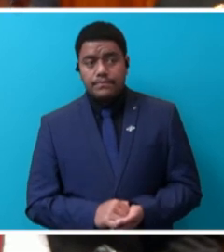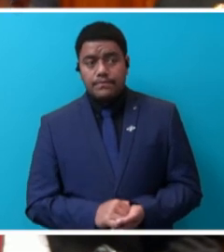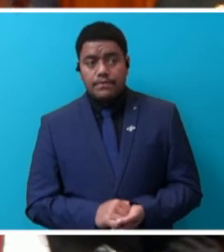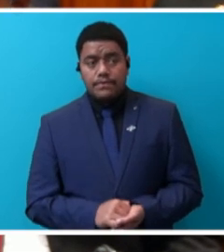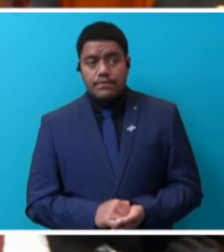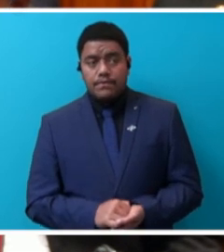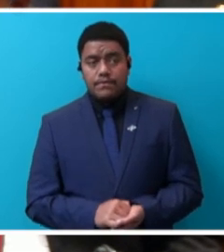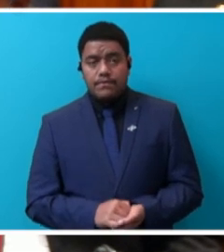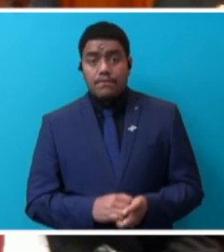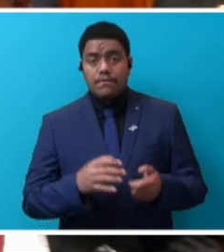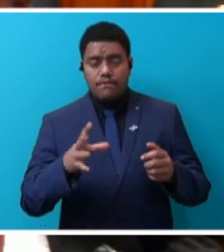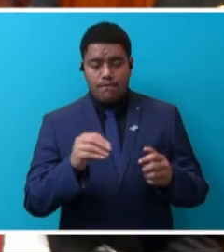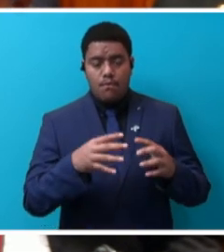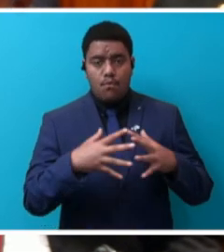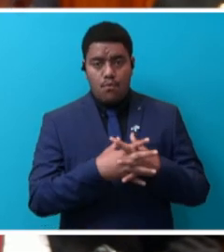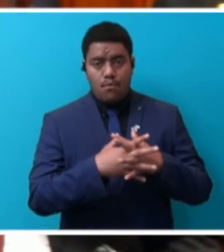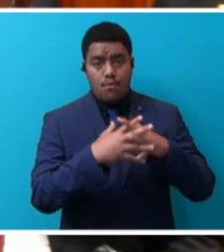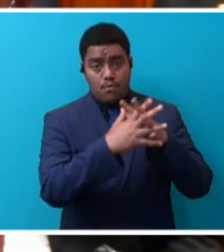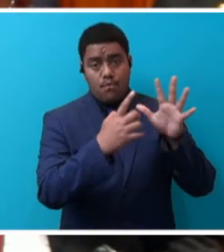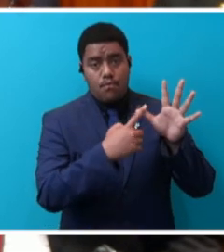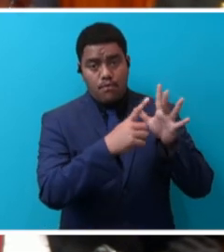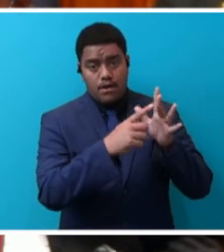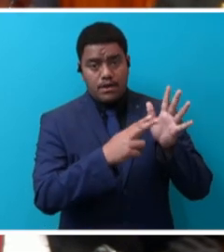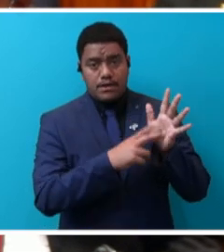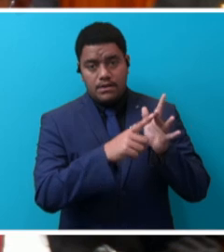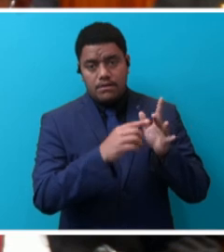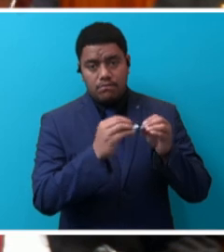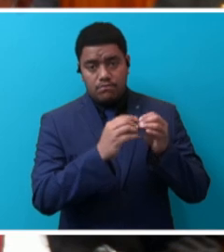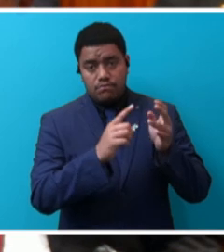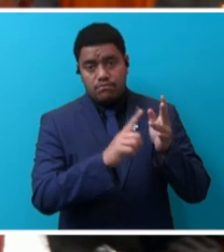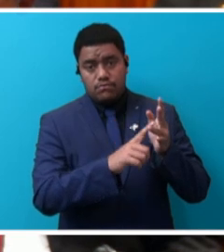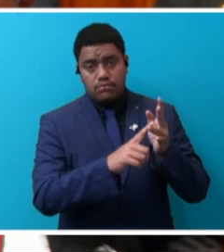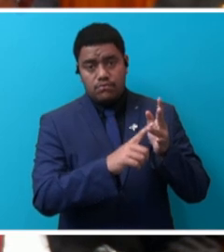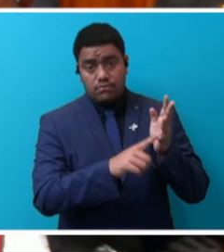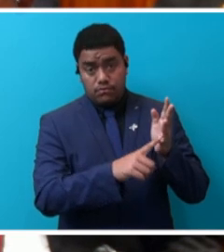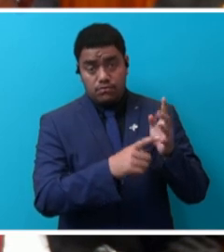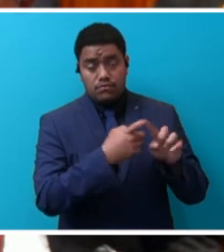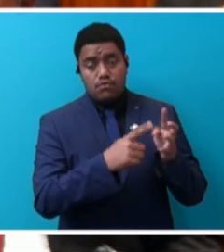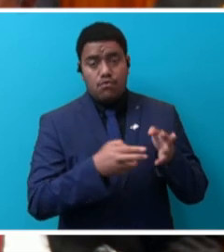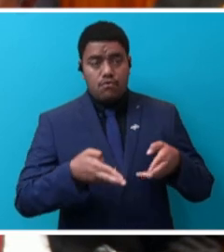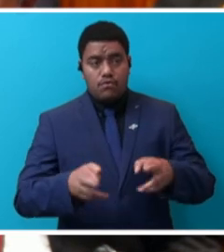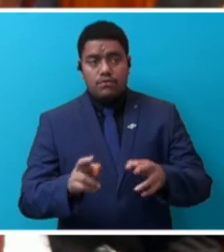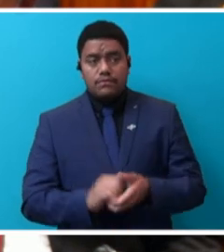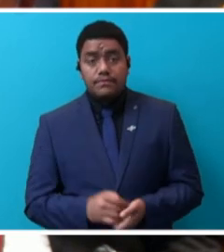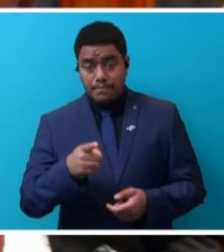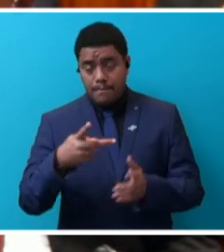Wainibuku Road to Princess Road. These initiatives are part of government's broader infrastructure development